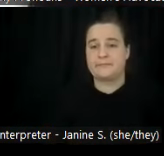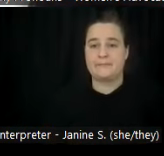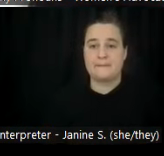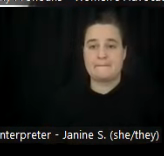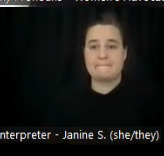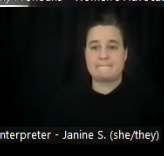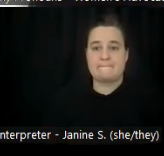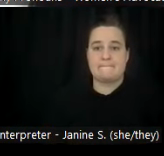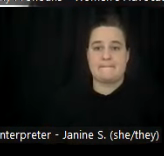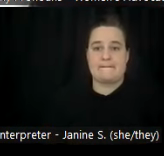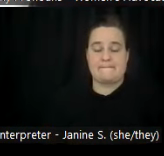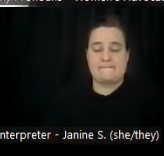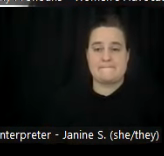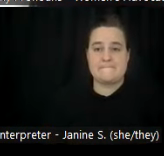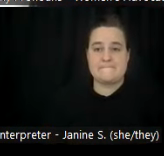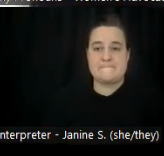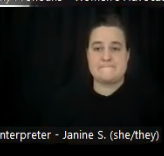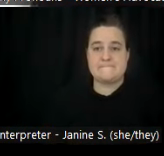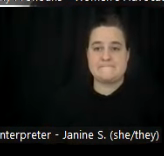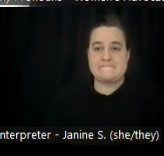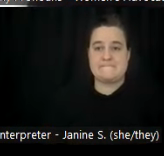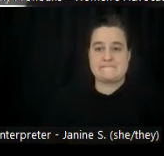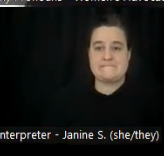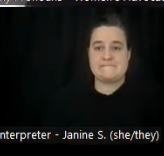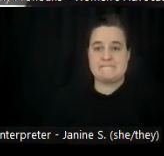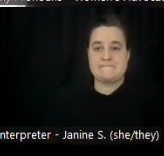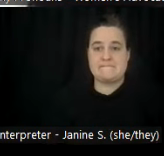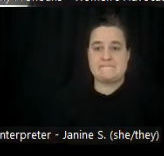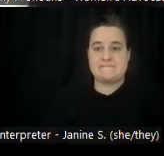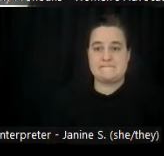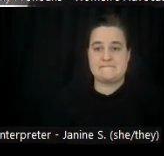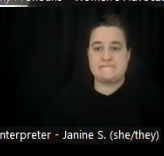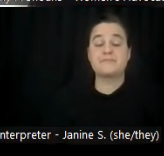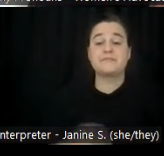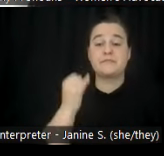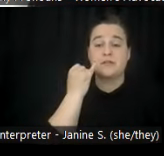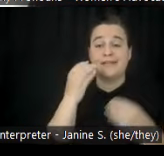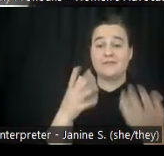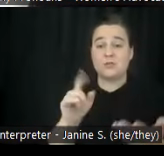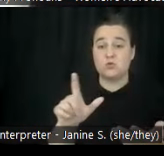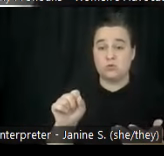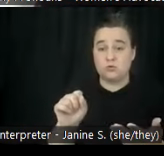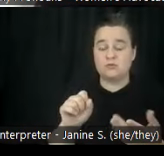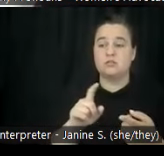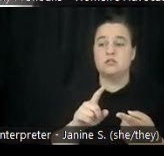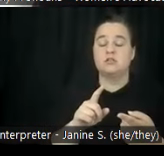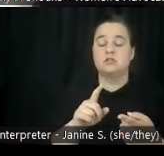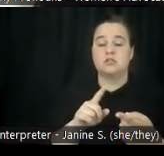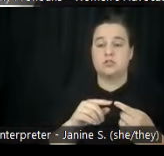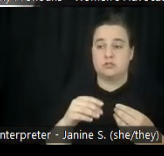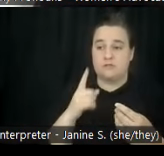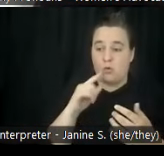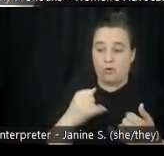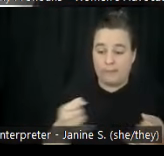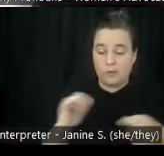So giving survivors the tools they need to figure out what boundaries they want to set with who and what values